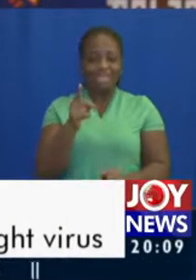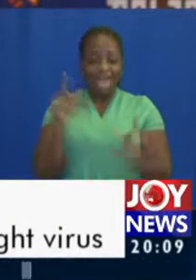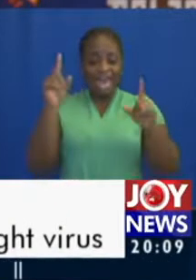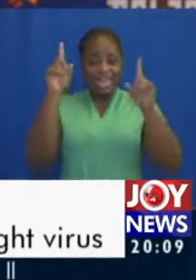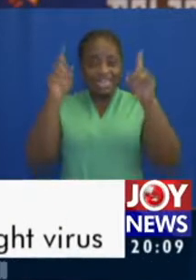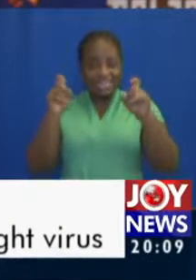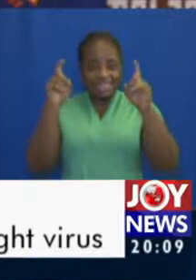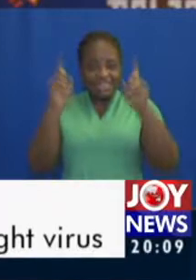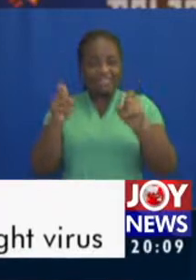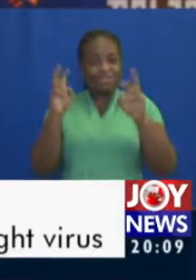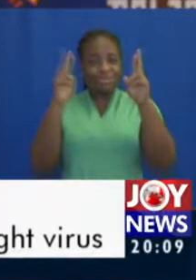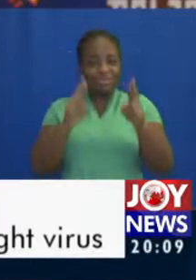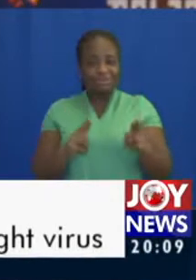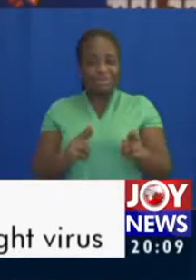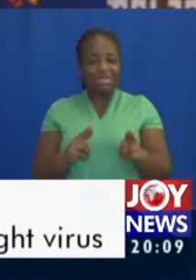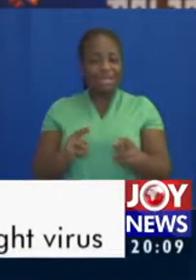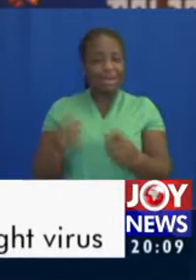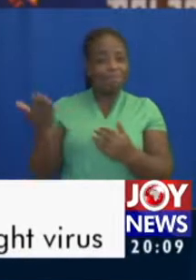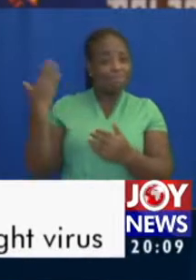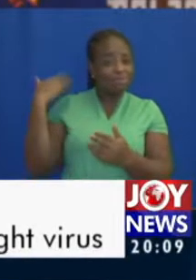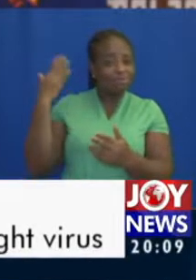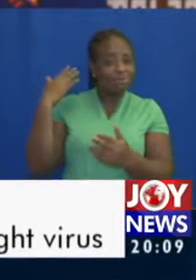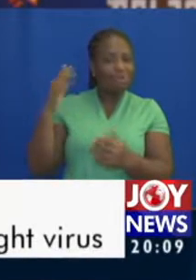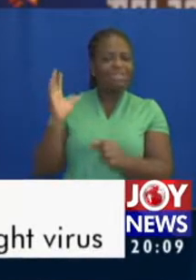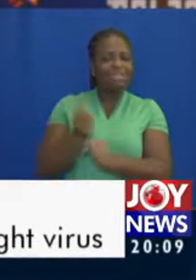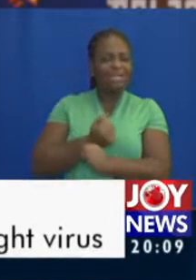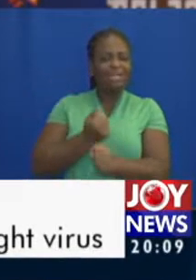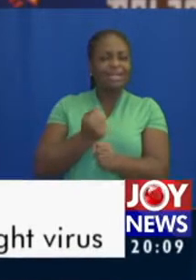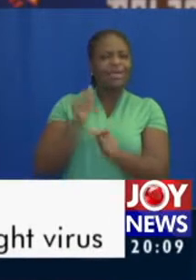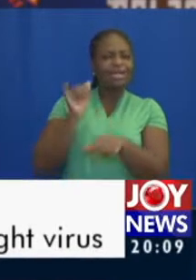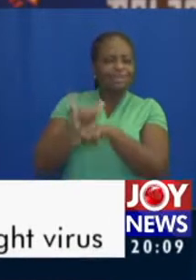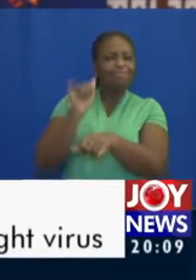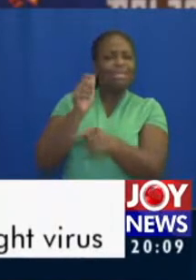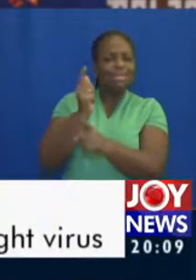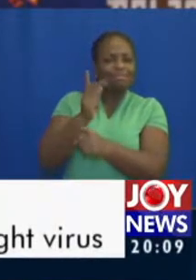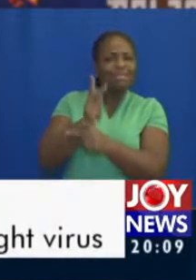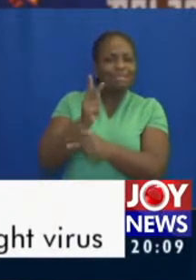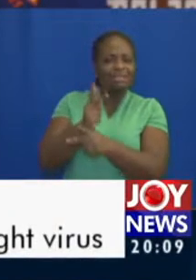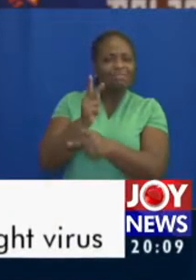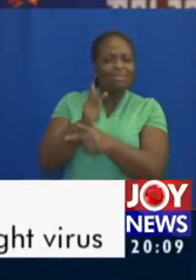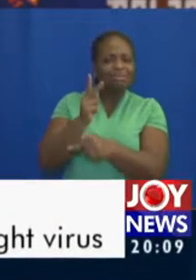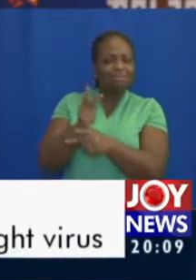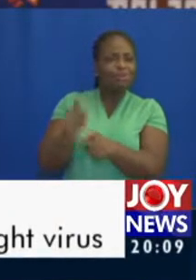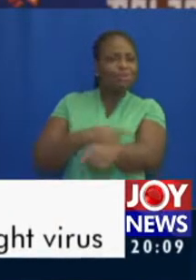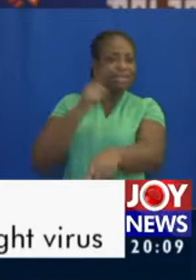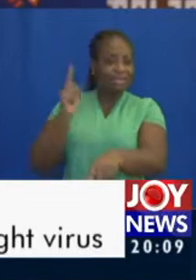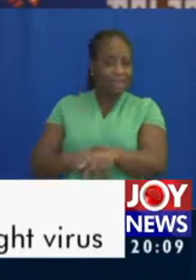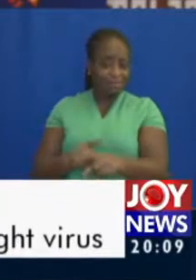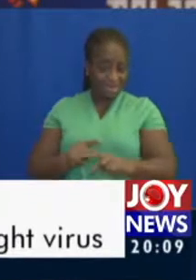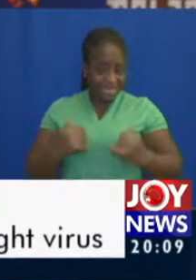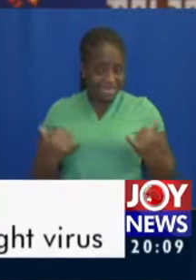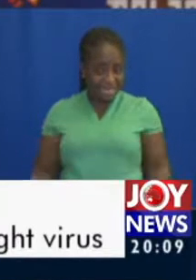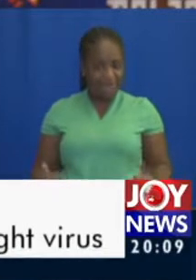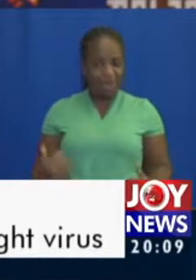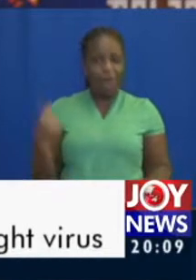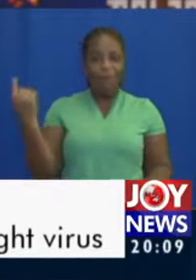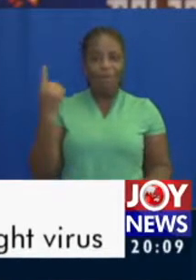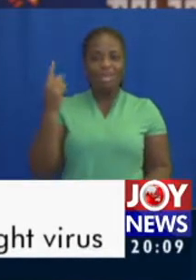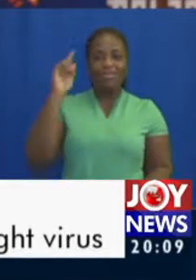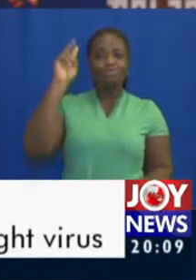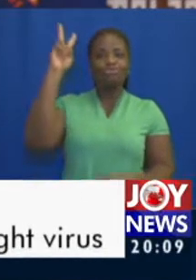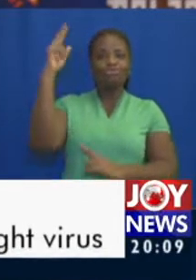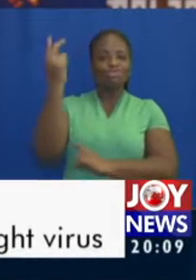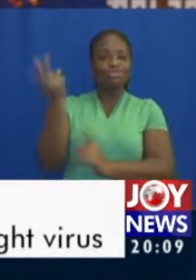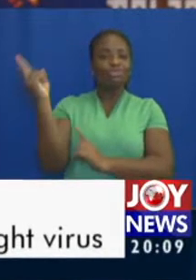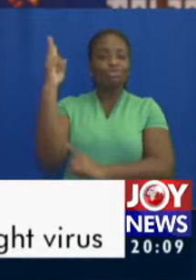used to take weeks are now available within 48 hours. We have so far